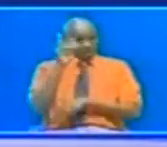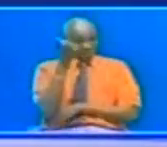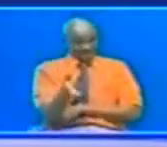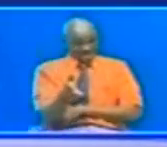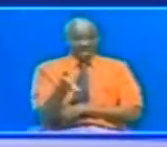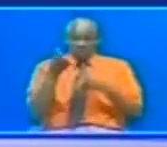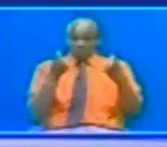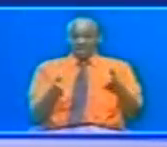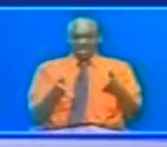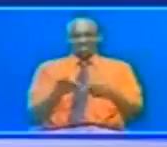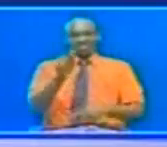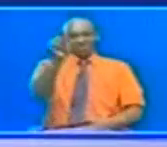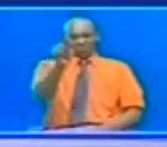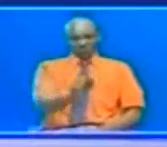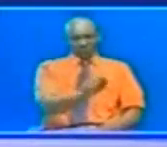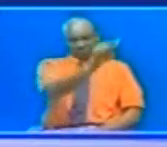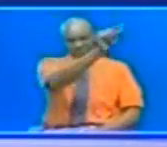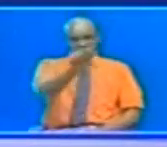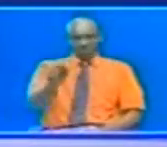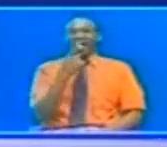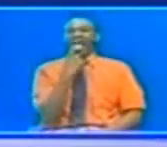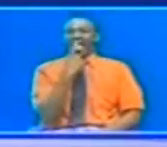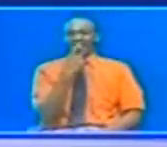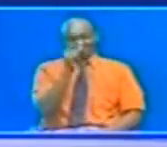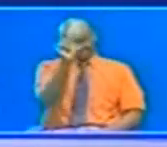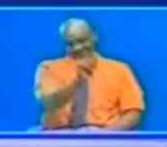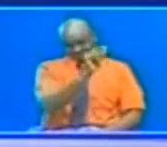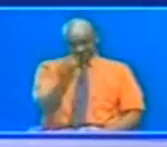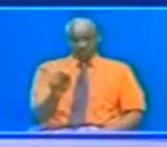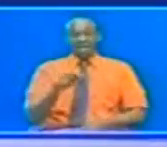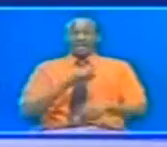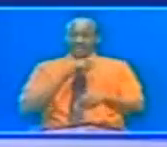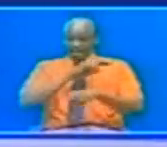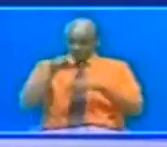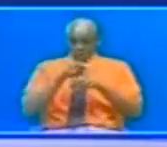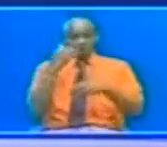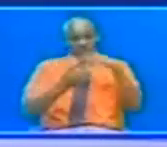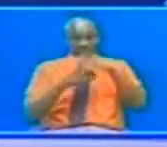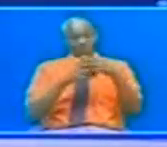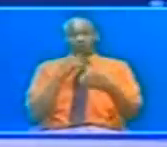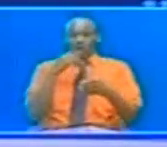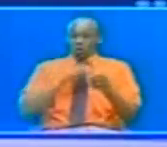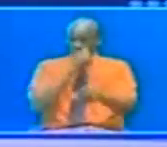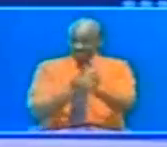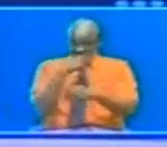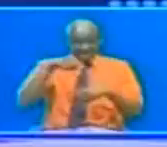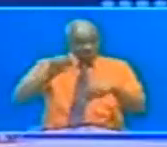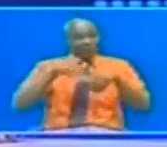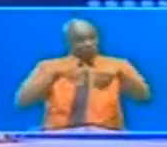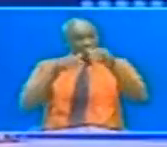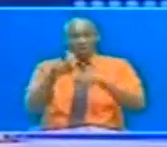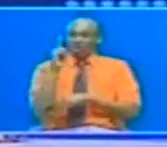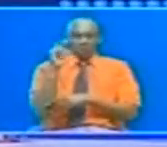have today been identified as illegal. The National Construction Authority said the developers failed to comply with the